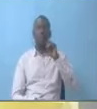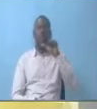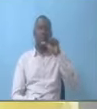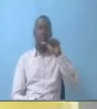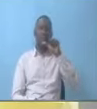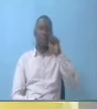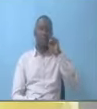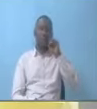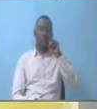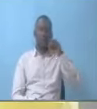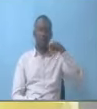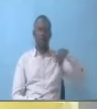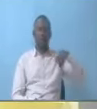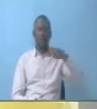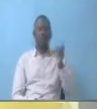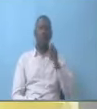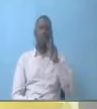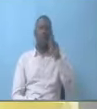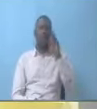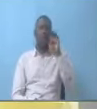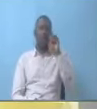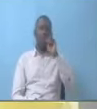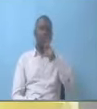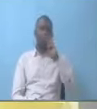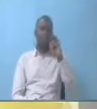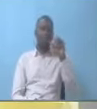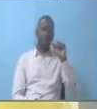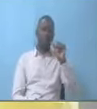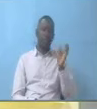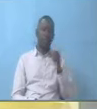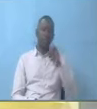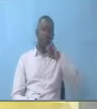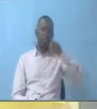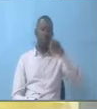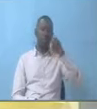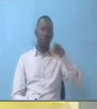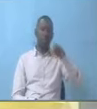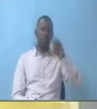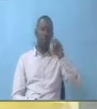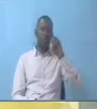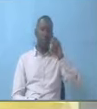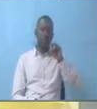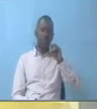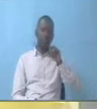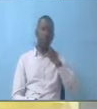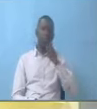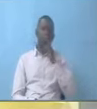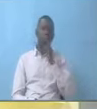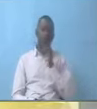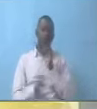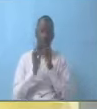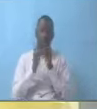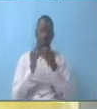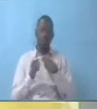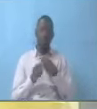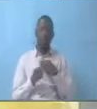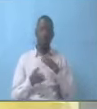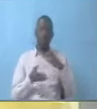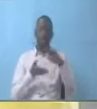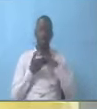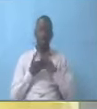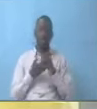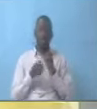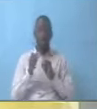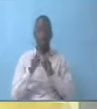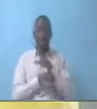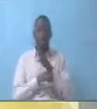police station ba ñu fekk fa ASP Keba Jones. Who told us that he had received orders from Banjul since the week before. Ne mom nak